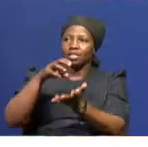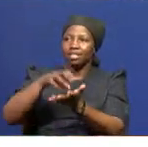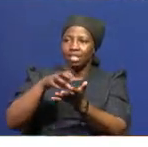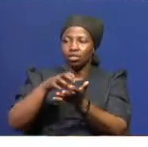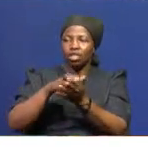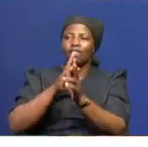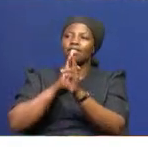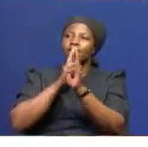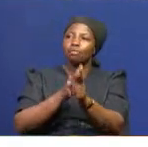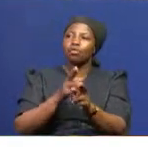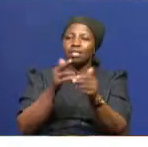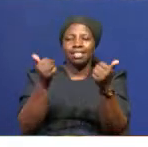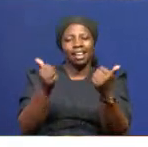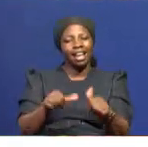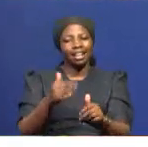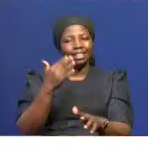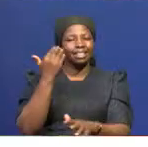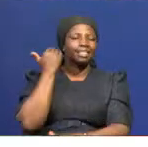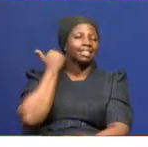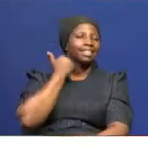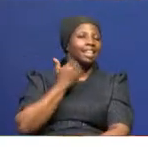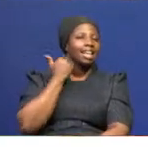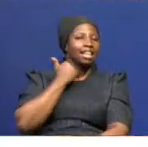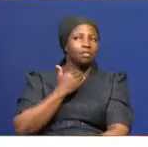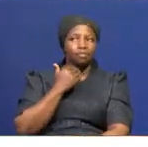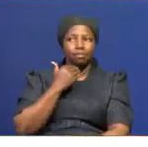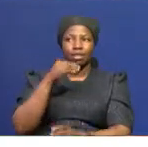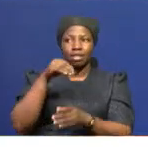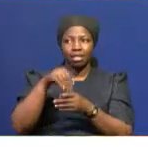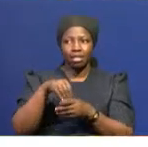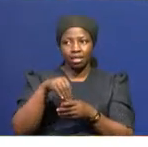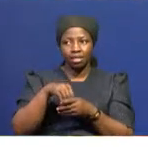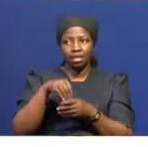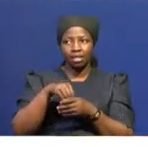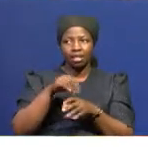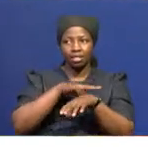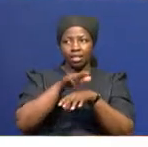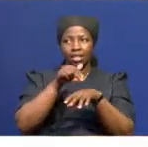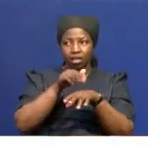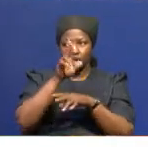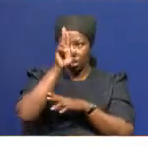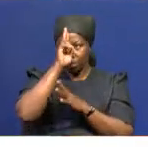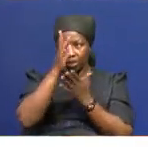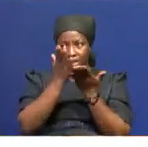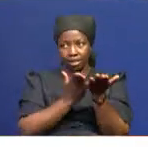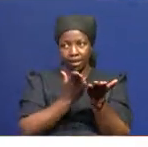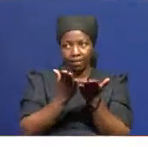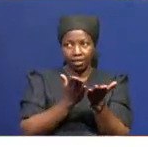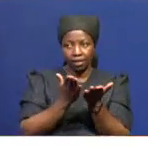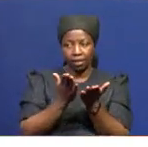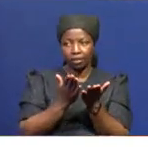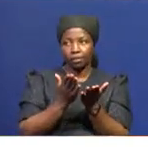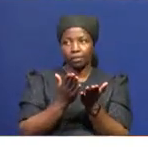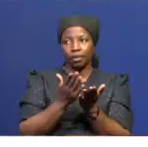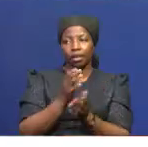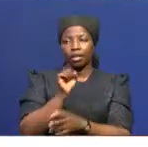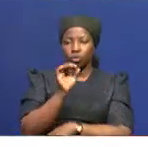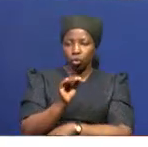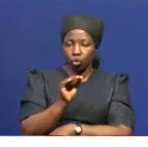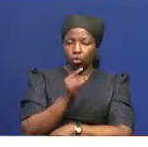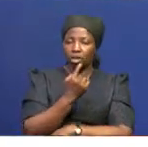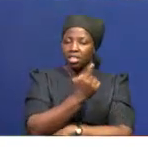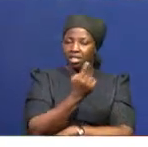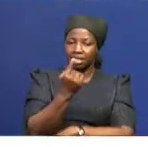of reporting any crime in the National Police Service. And therefore, every